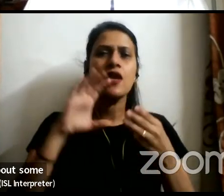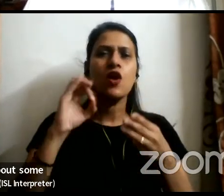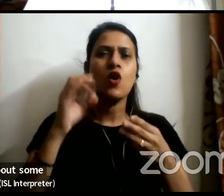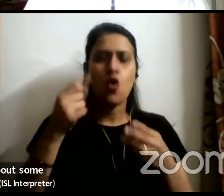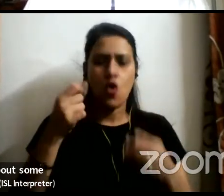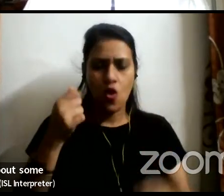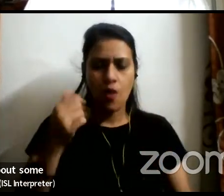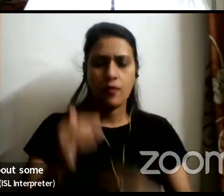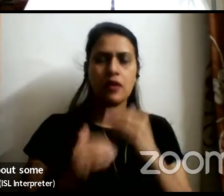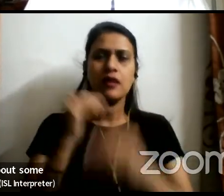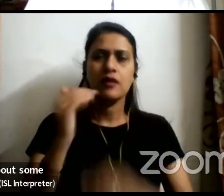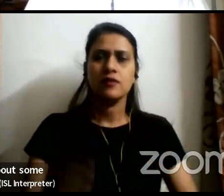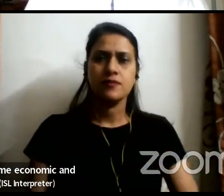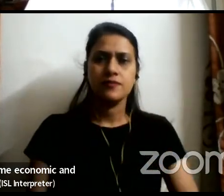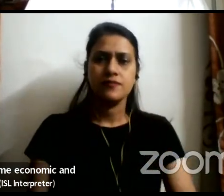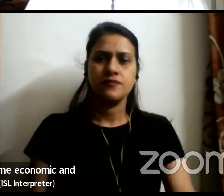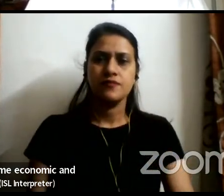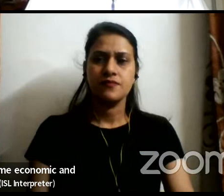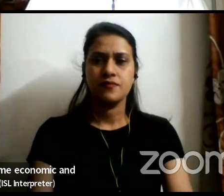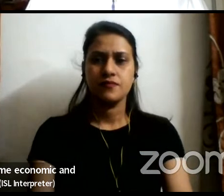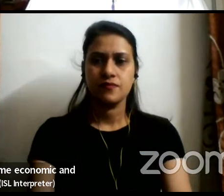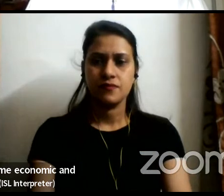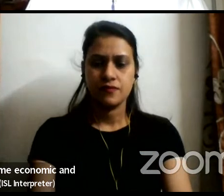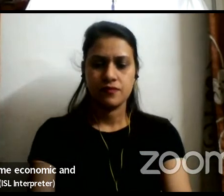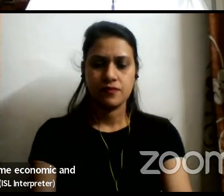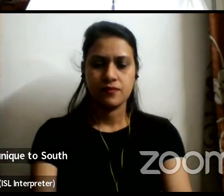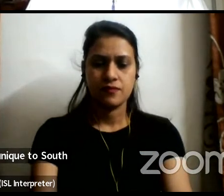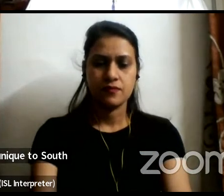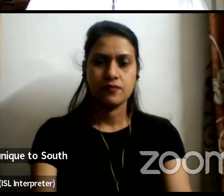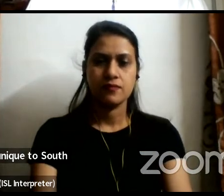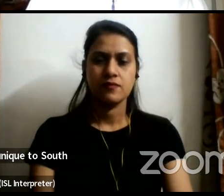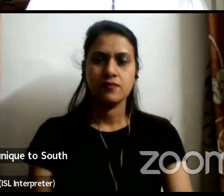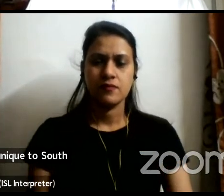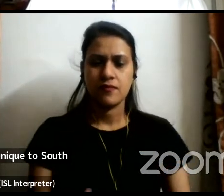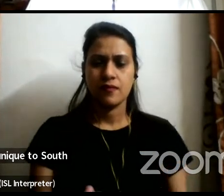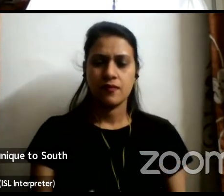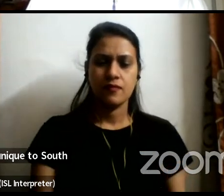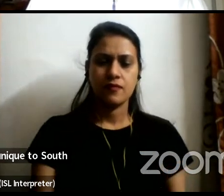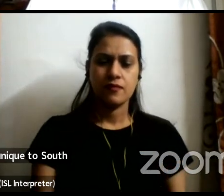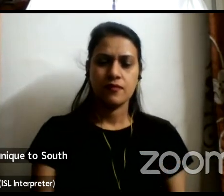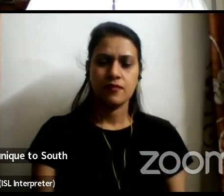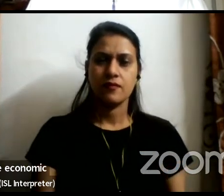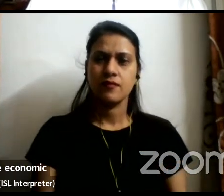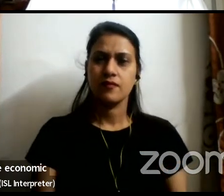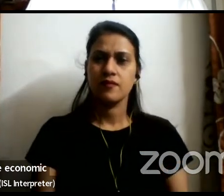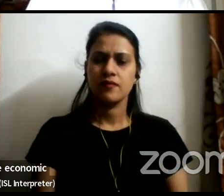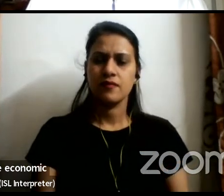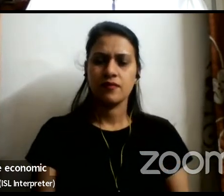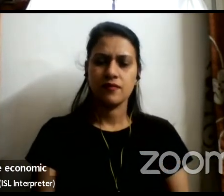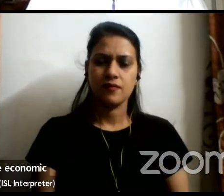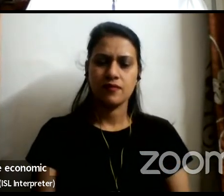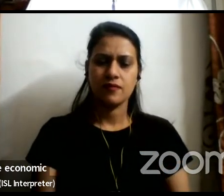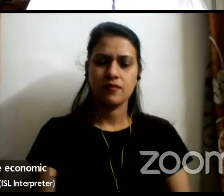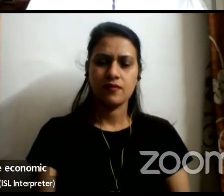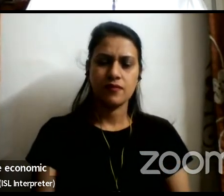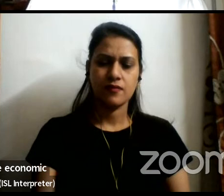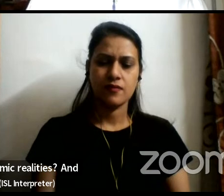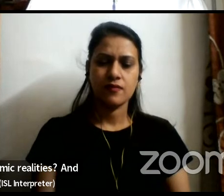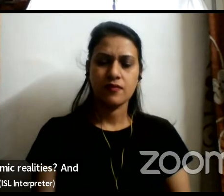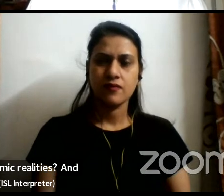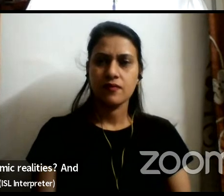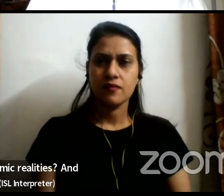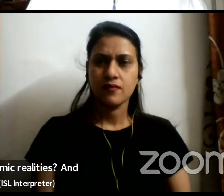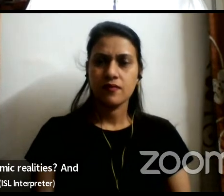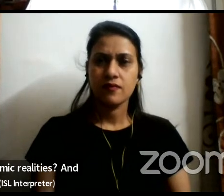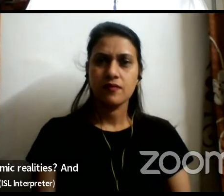that are very, very unique to South Asia. So what would you think those economic realities and political realities are, and how should we